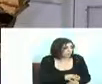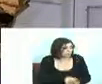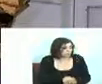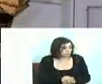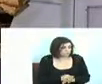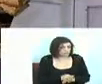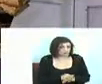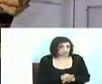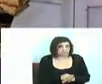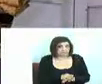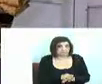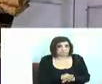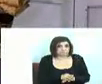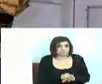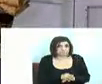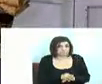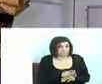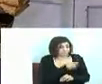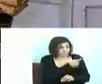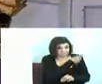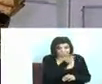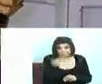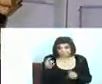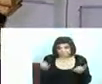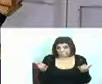And it's about to be poured out for you.